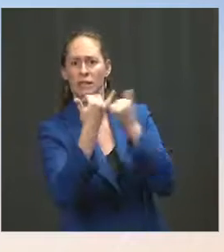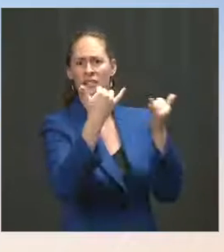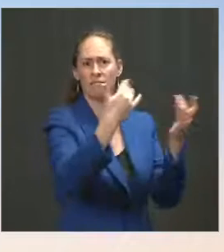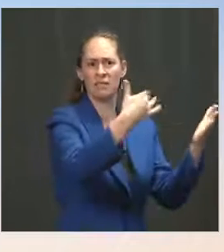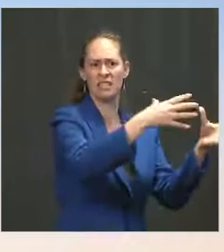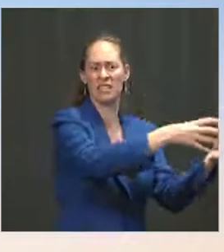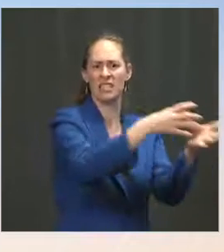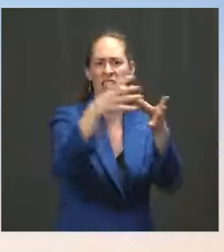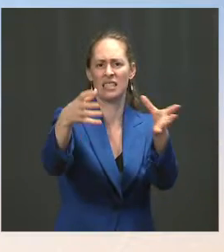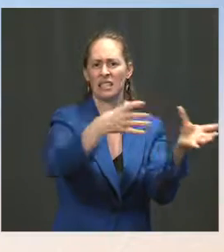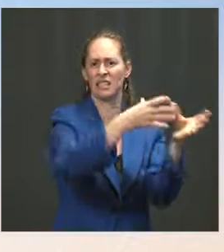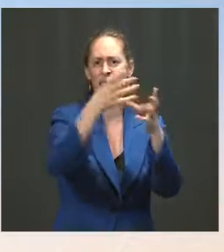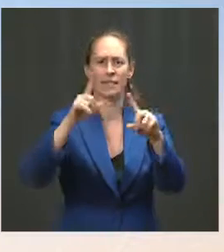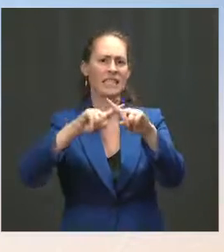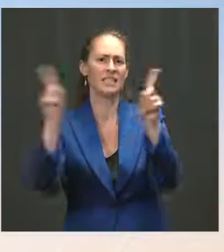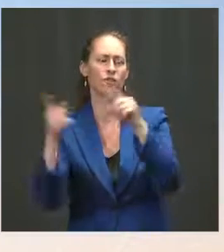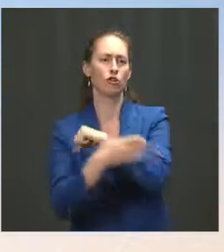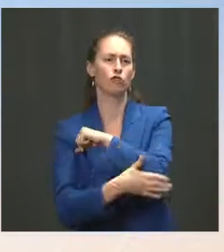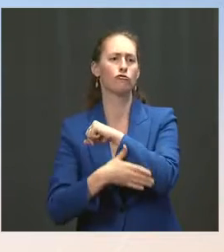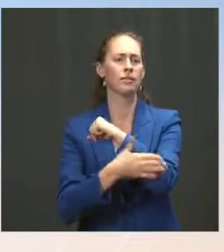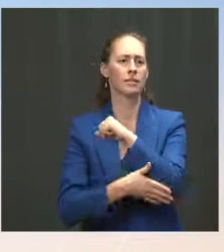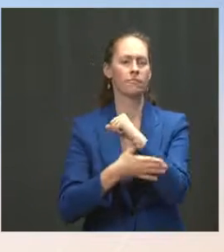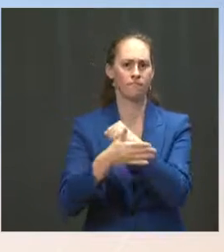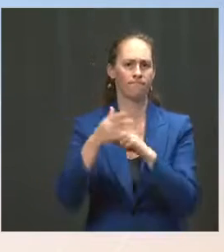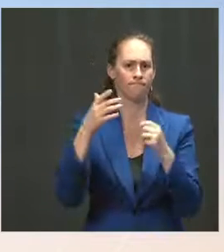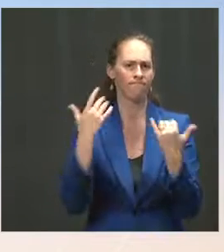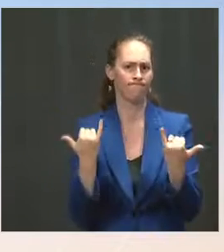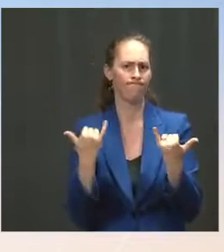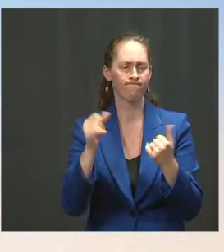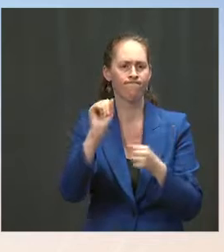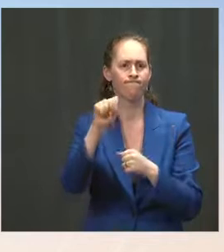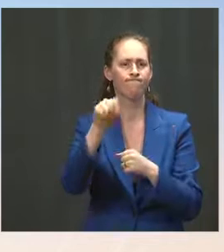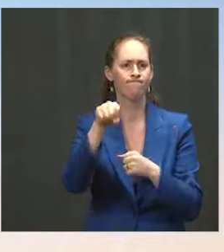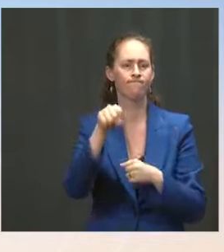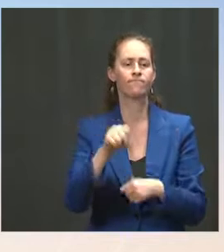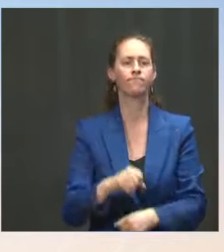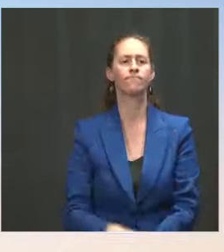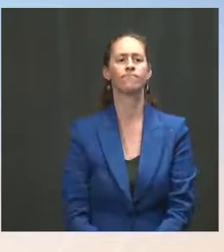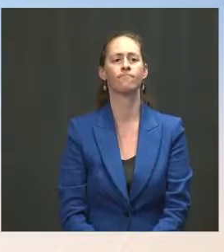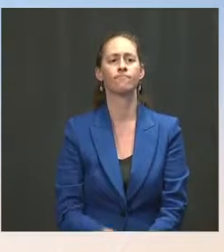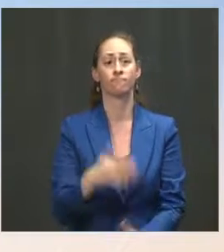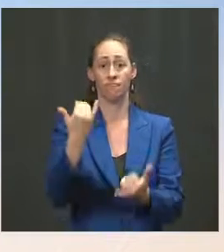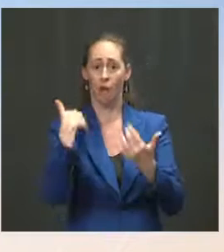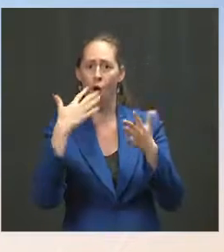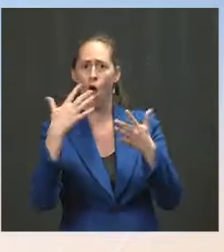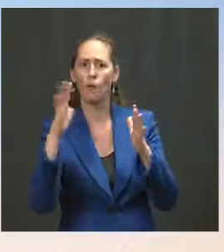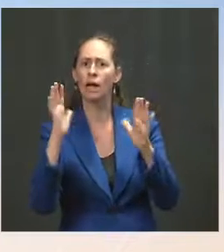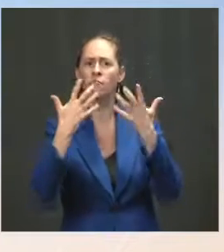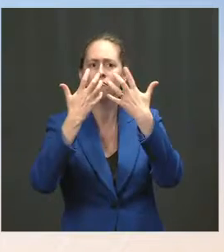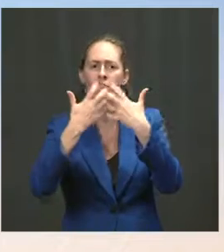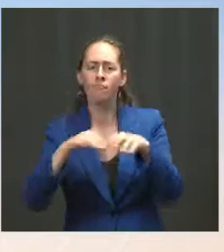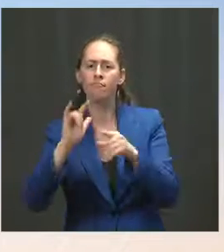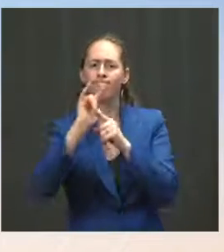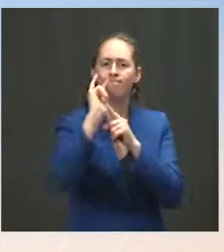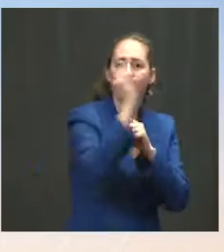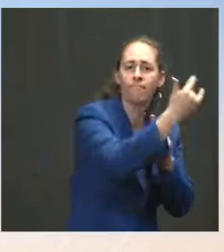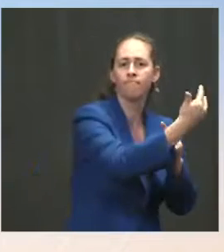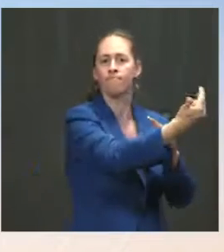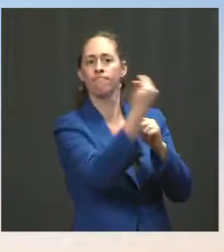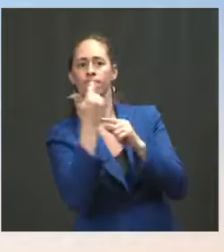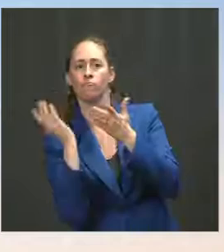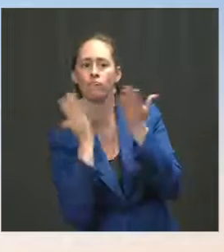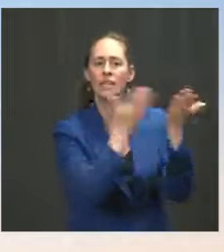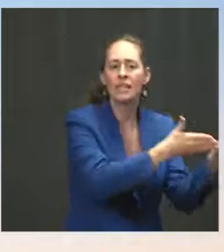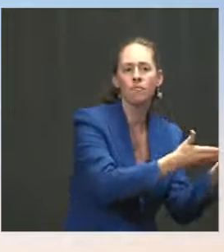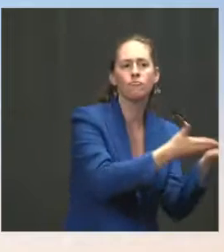already been conducted, already been implemented, and we're continuing to work to expedite moving these applicants out of the country.